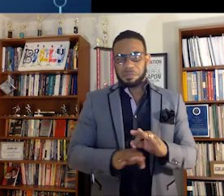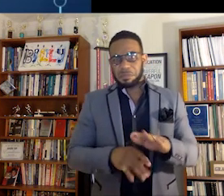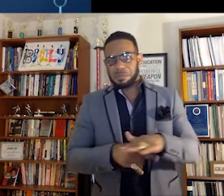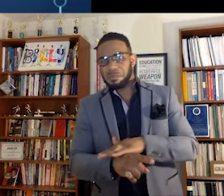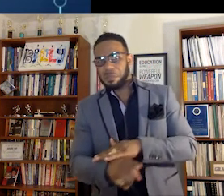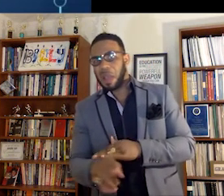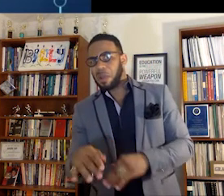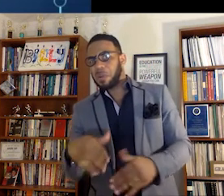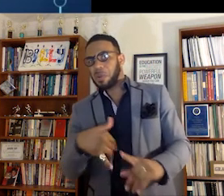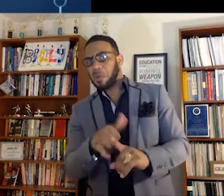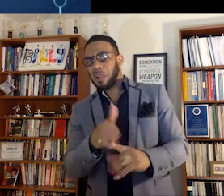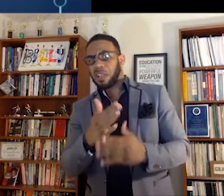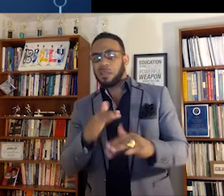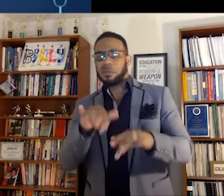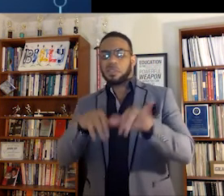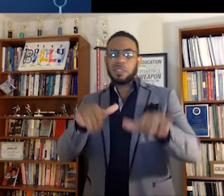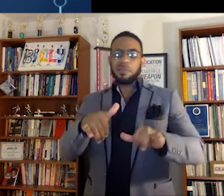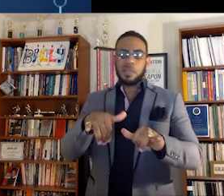systematic injustice.